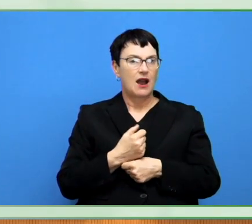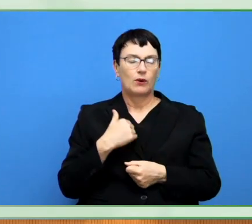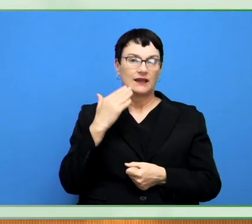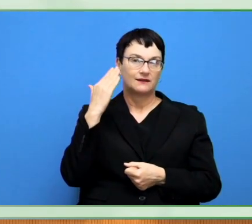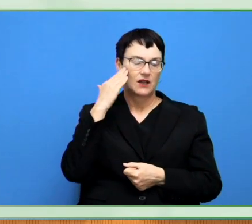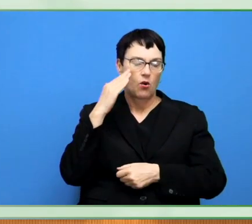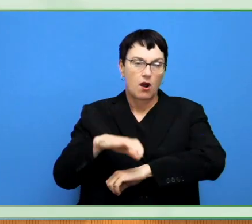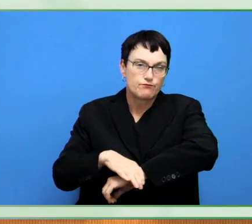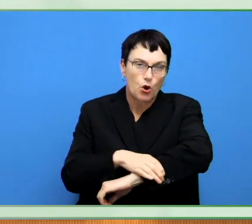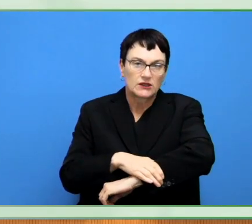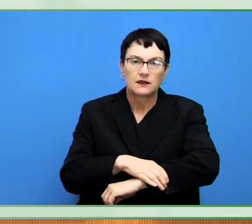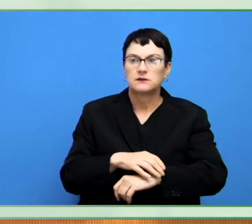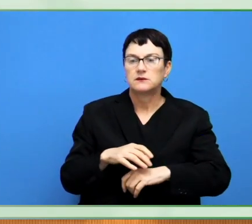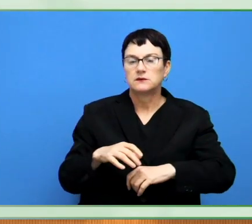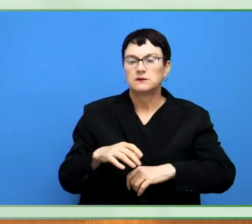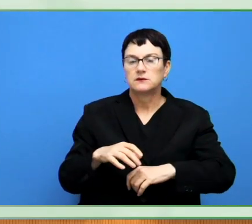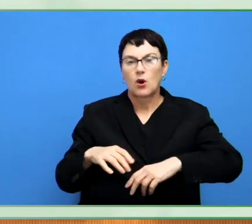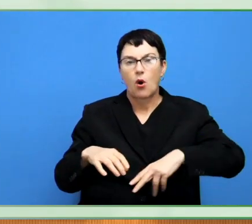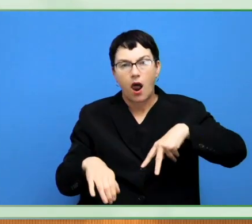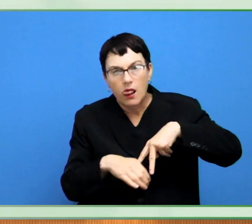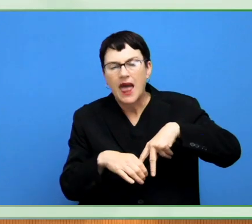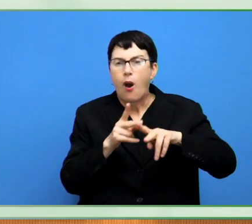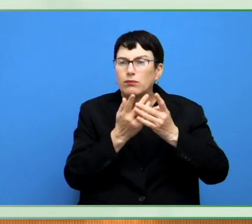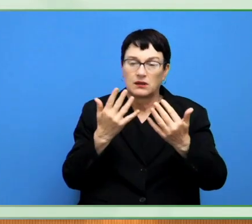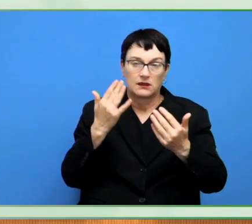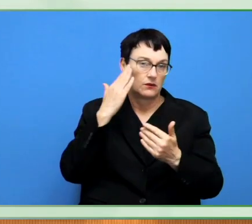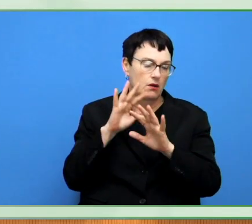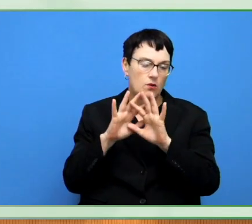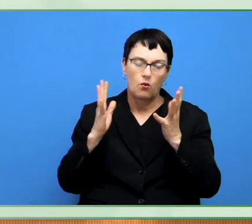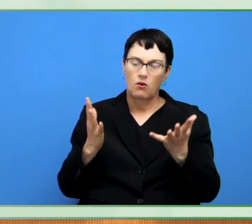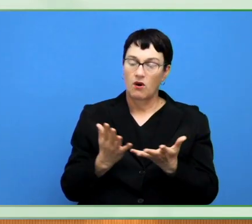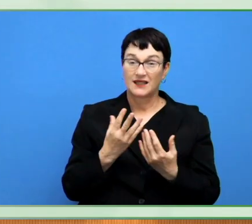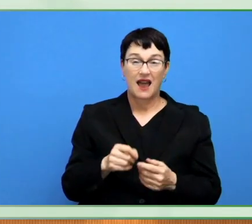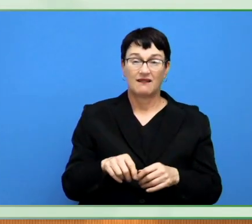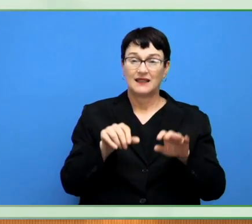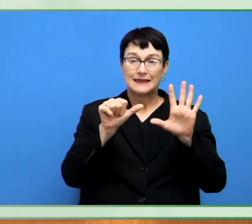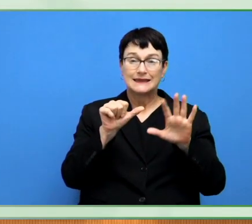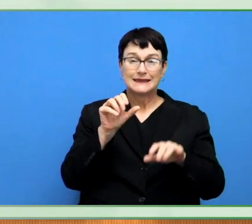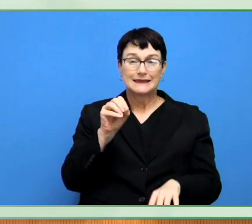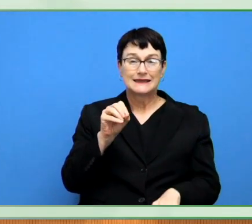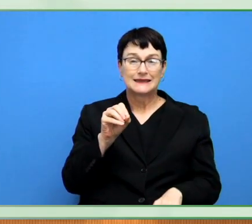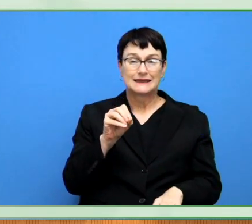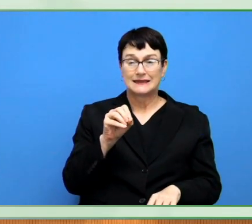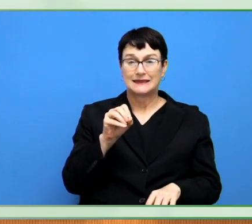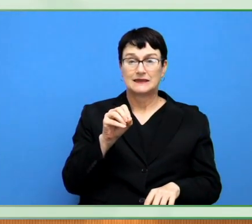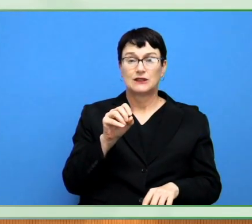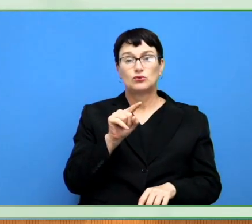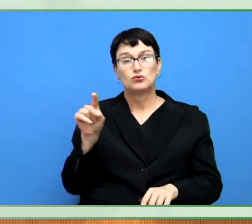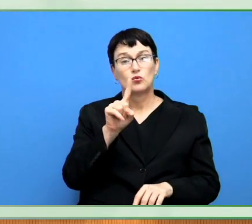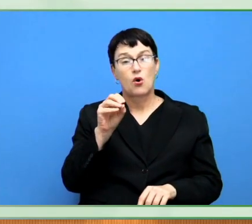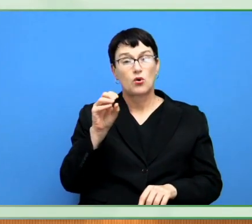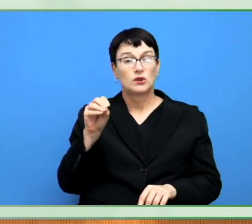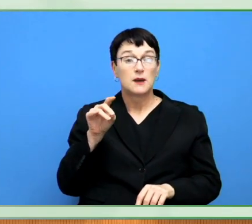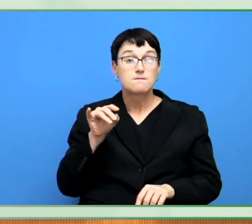world. We know that there's anywhere from 60 to 100 million amputees globally, and 90% of them lack access